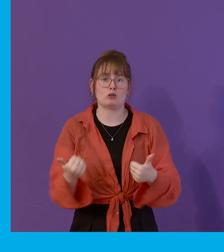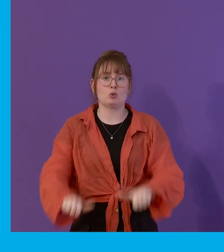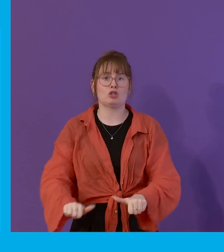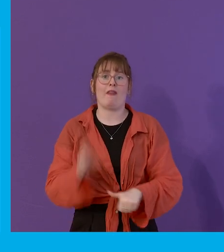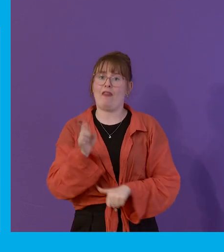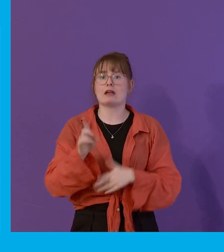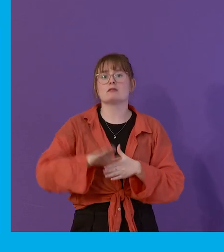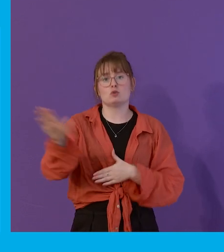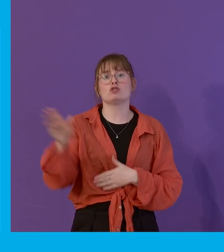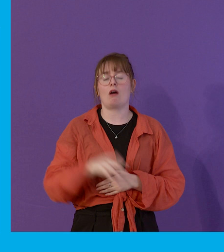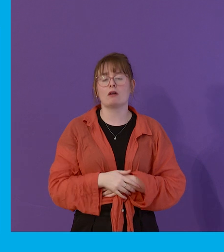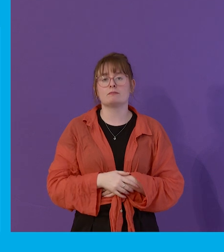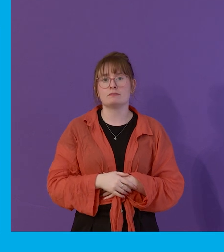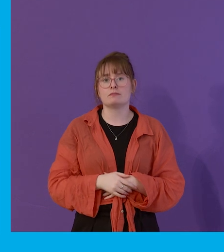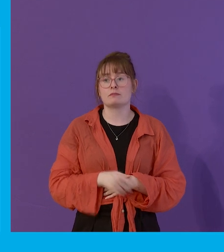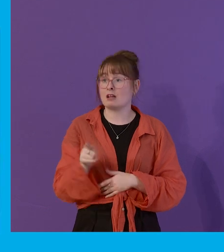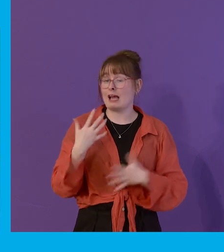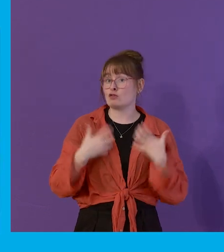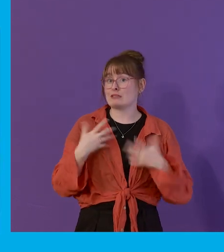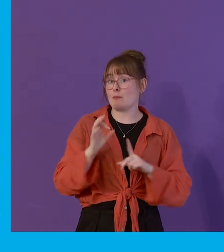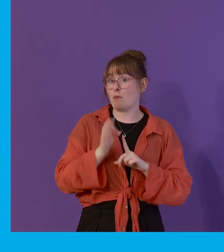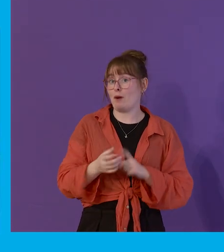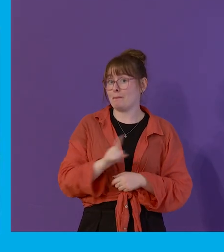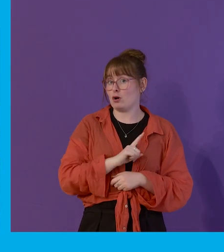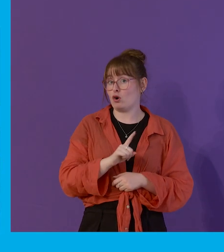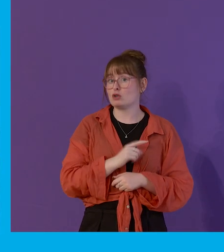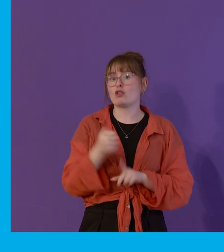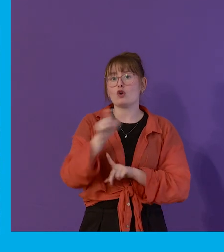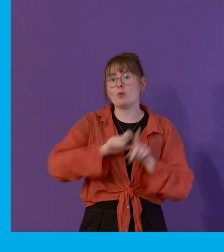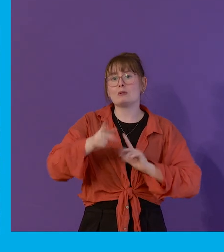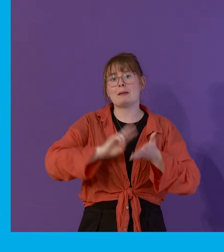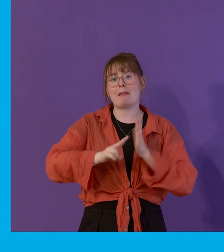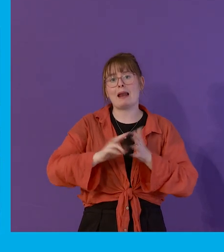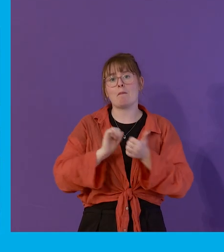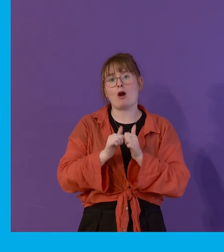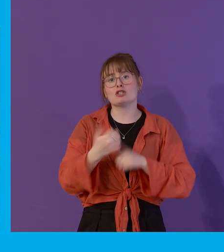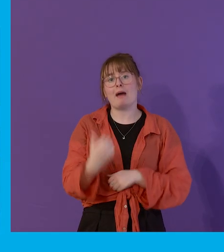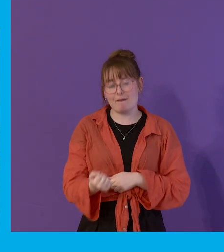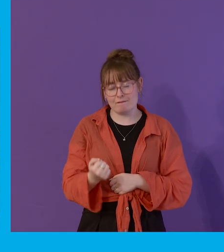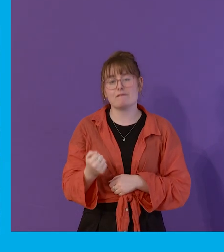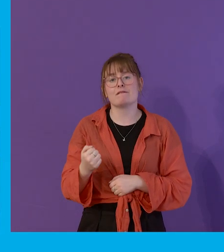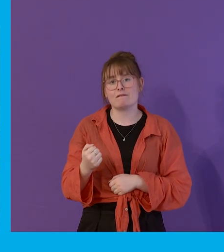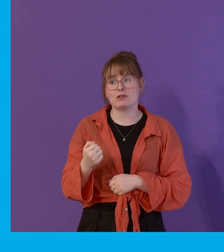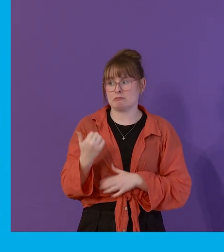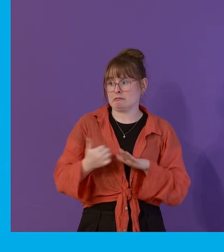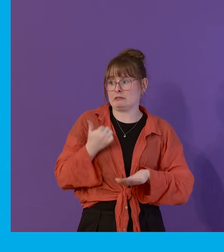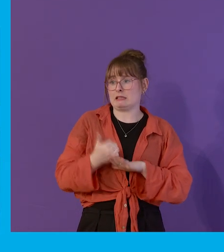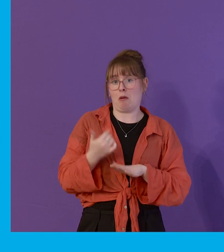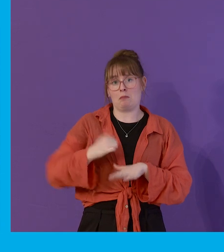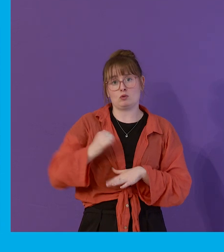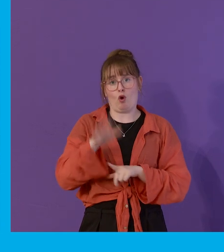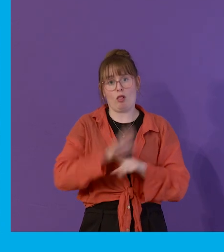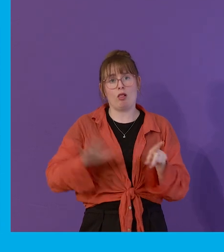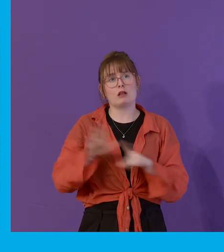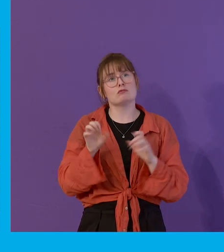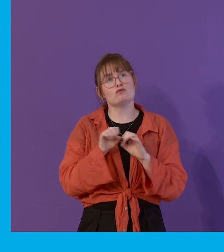the future. Okay, that's an interesting point, because we have the community planning partnerships in place in Scotland, which came